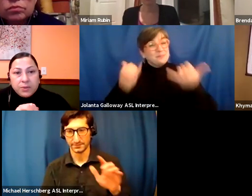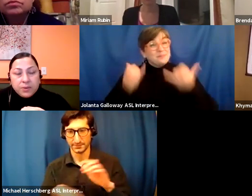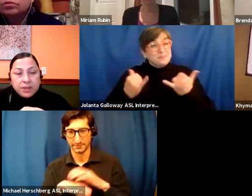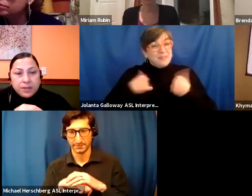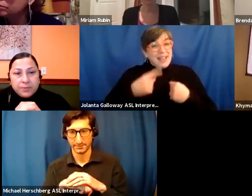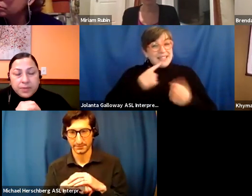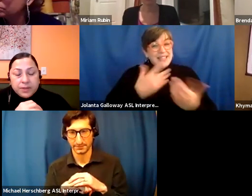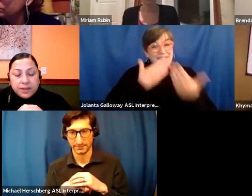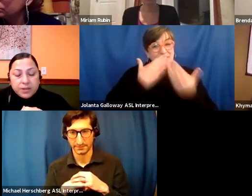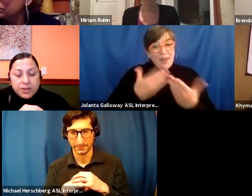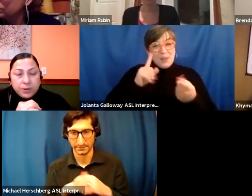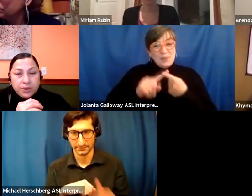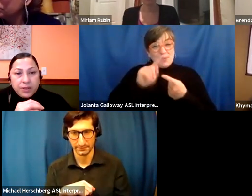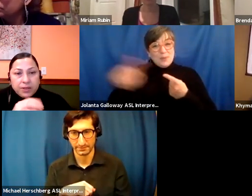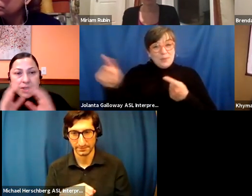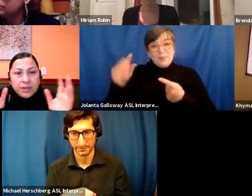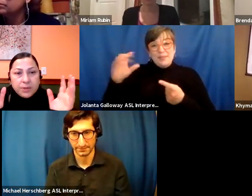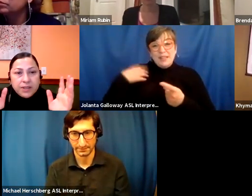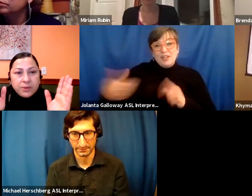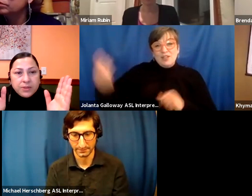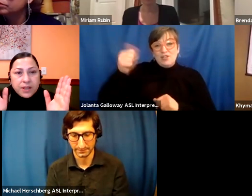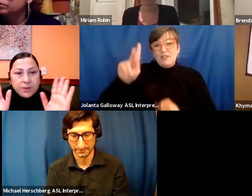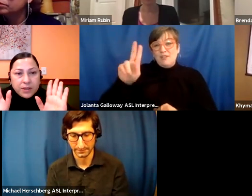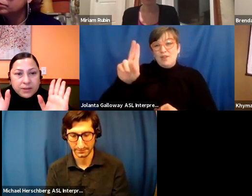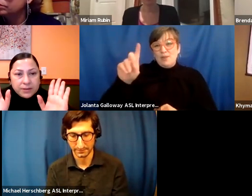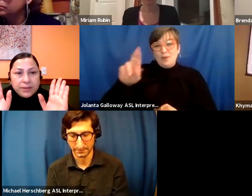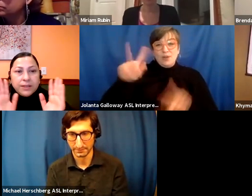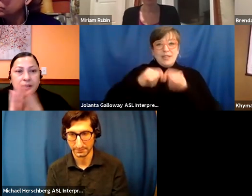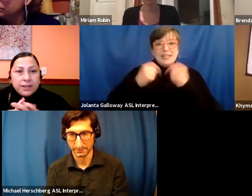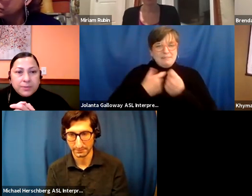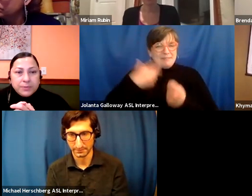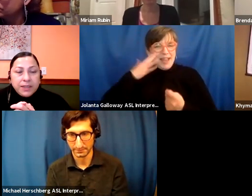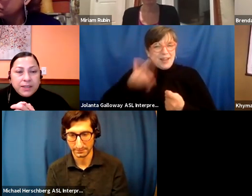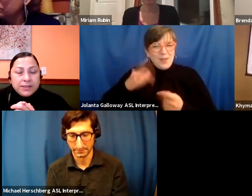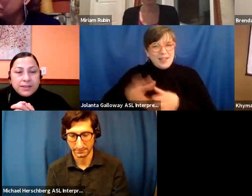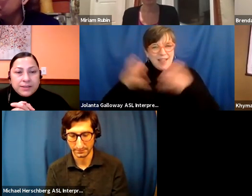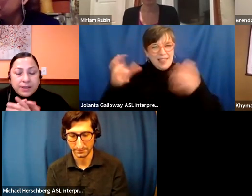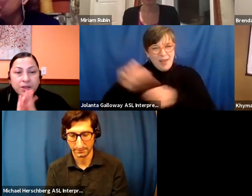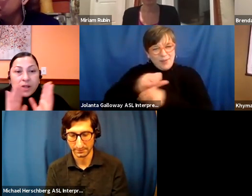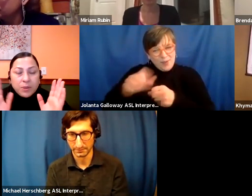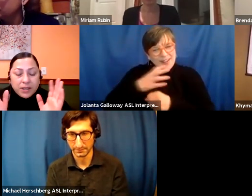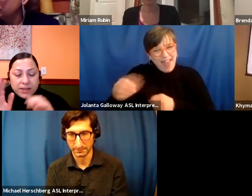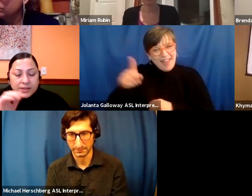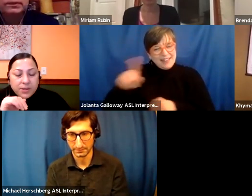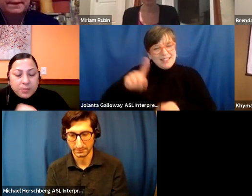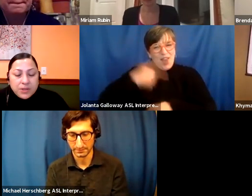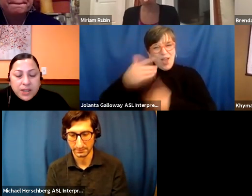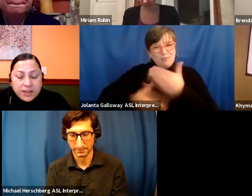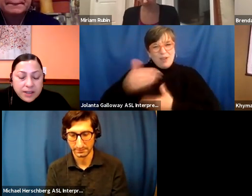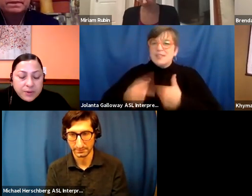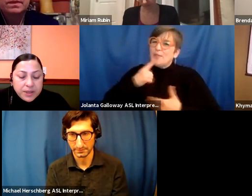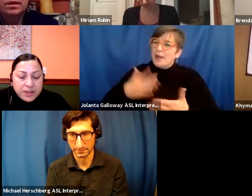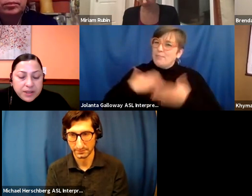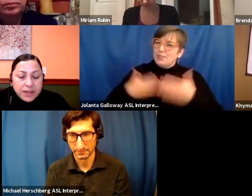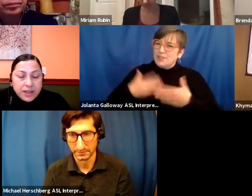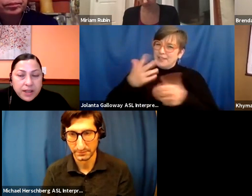thank you, Chief Cooter, and your team, because I know it's a lot of work. And it's a long process, so I